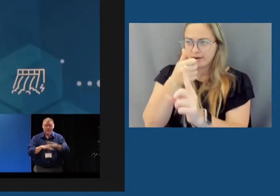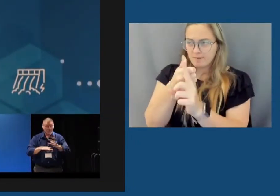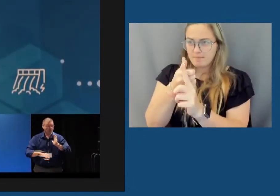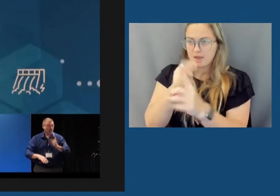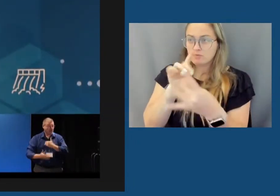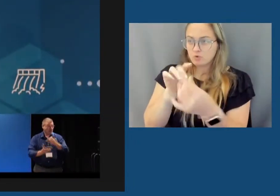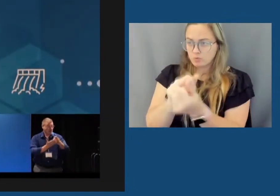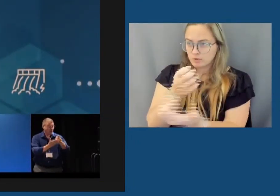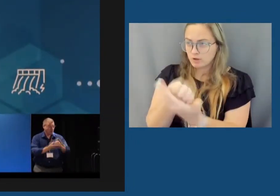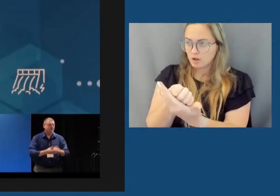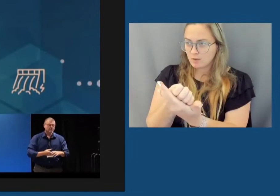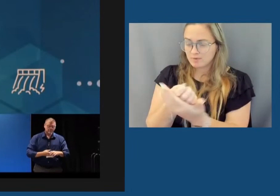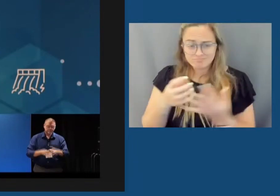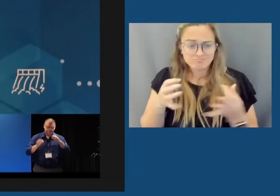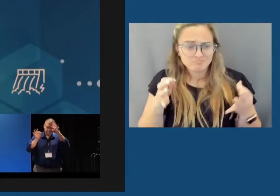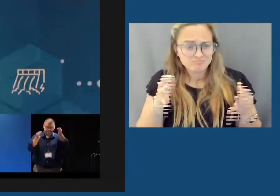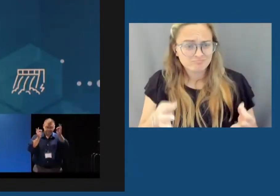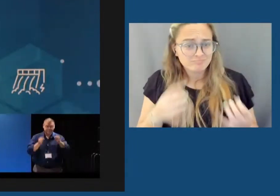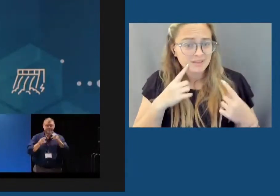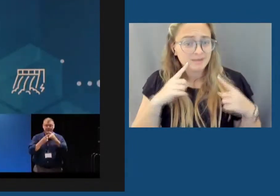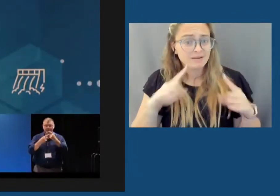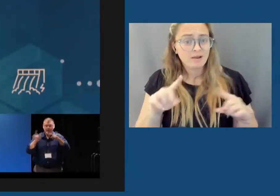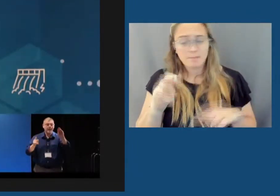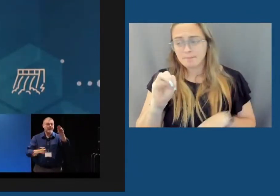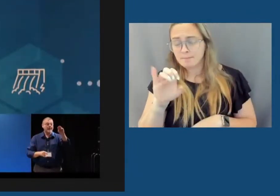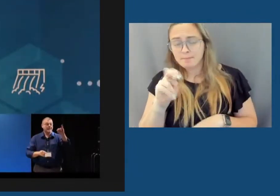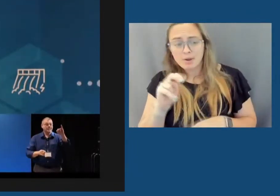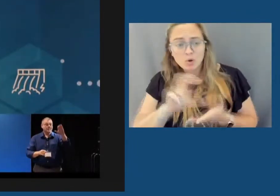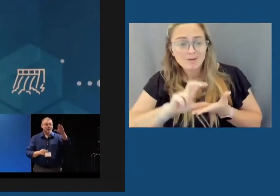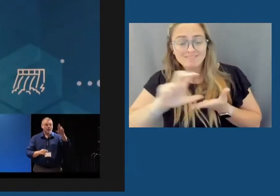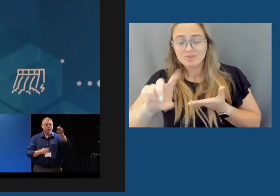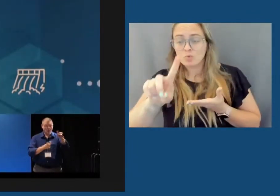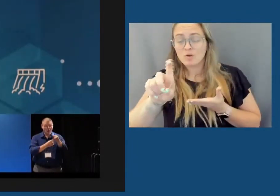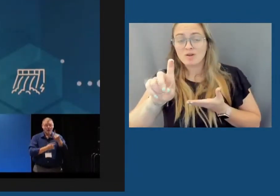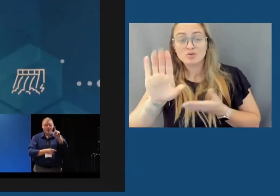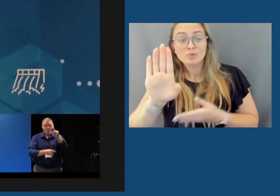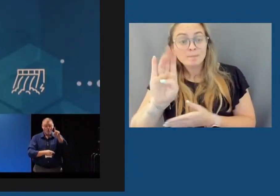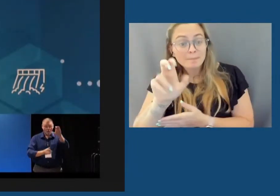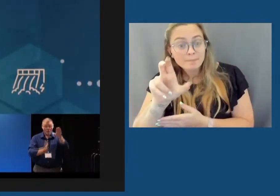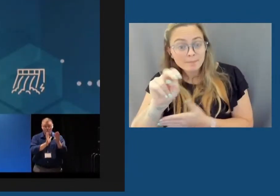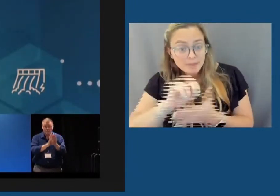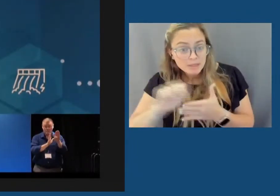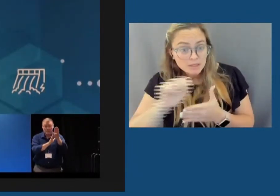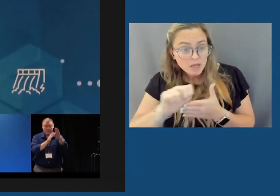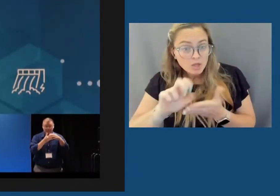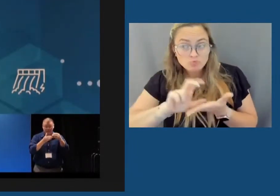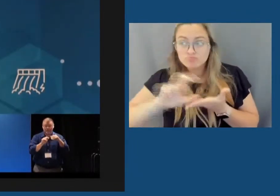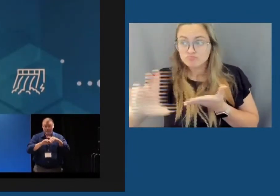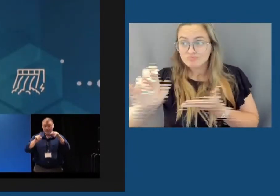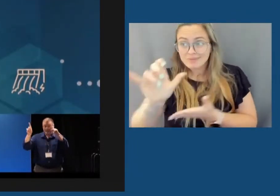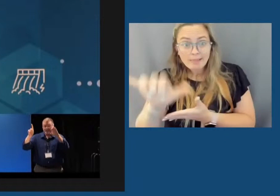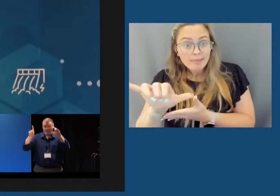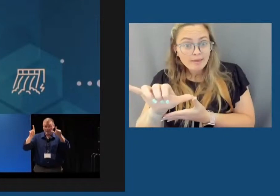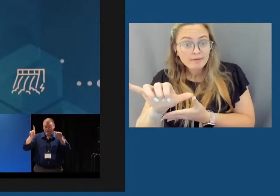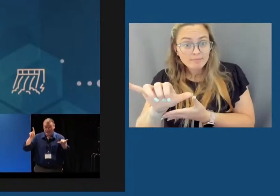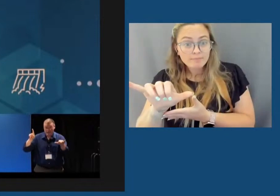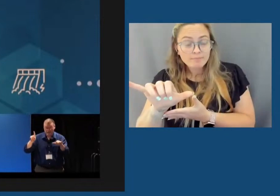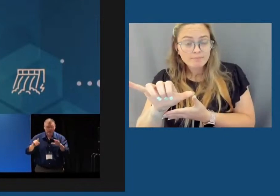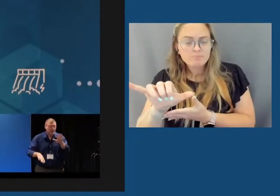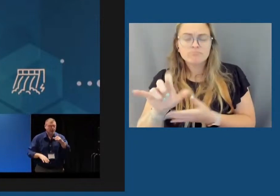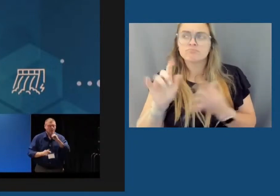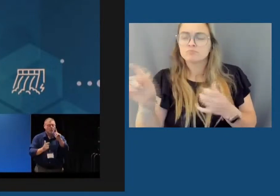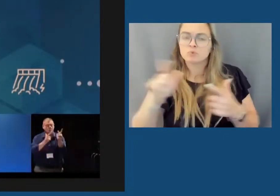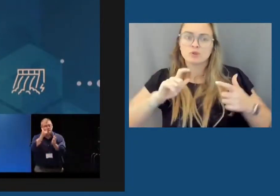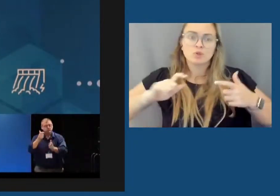economy, certainly the announcement of Micron investing $100 billion in the town of Clay is certainly one of the